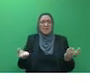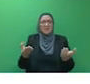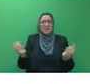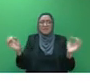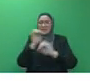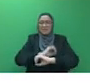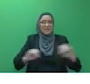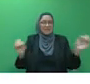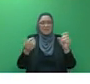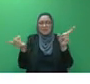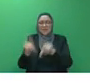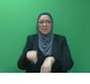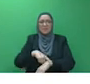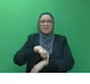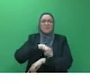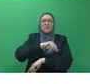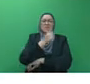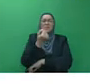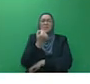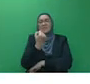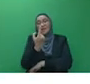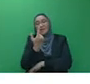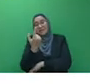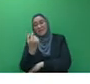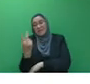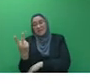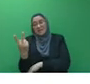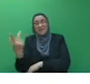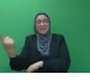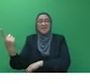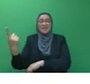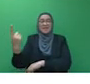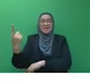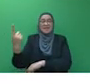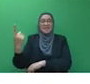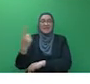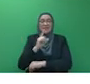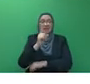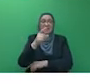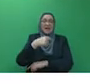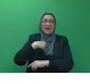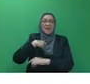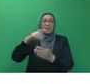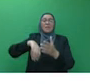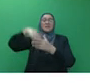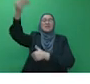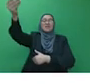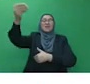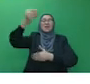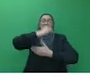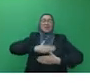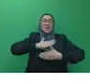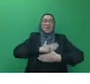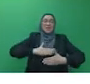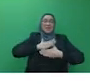and i would be out there enjoying these things so um i wasn't prepared to sacrifice